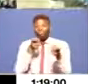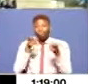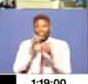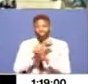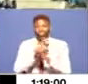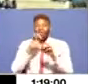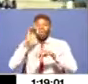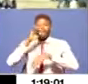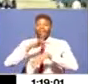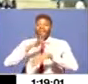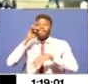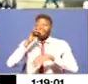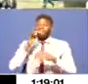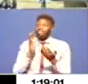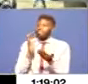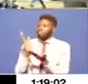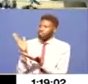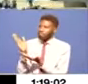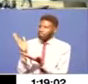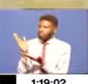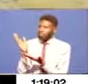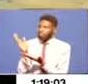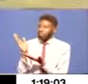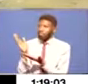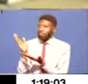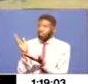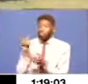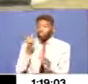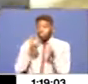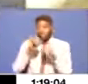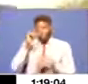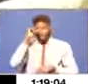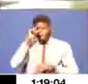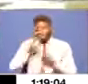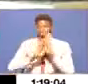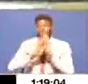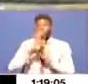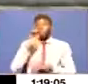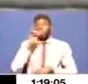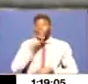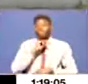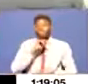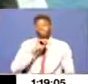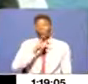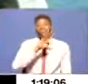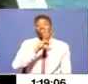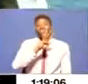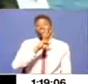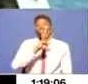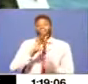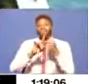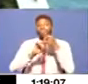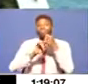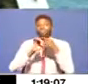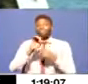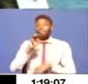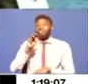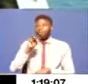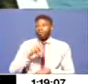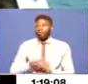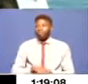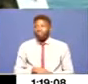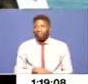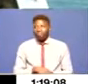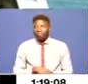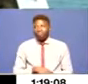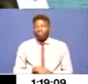seaside park that was recently renovated and redeveloped by the government at a cost of 460 million shillings. Fahari, bustani ya